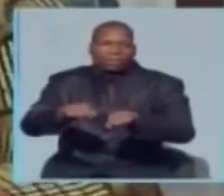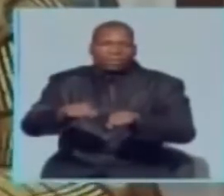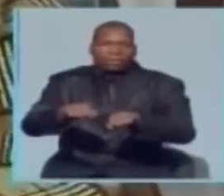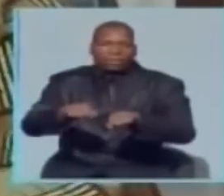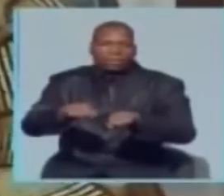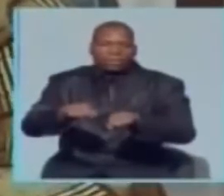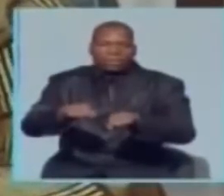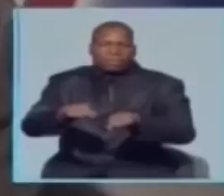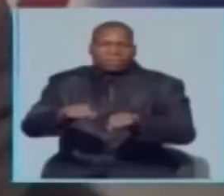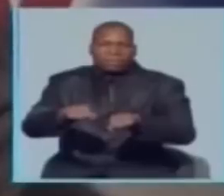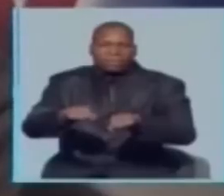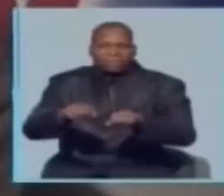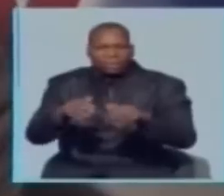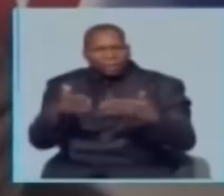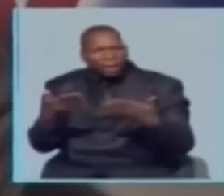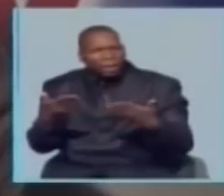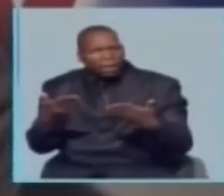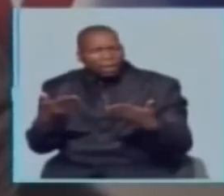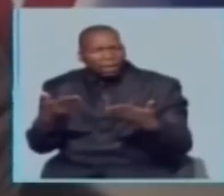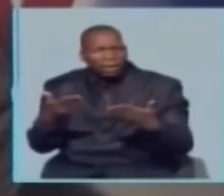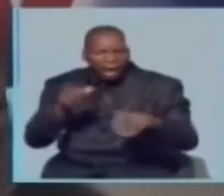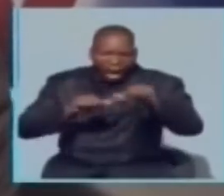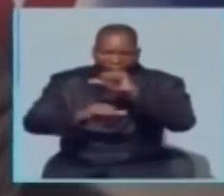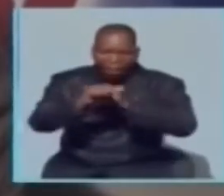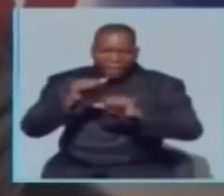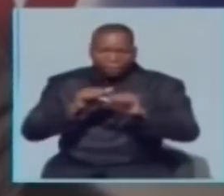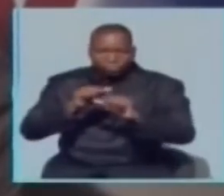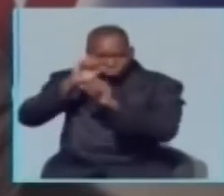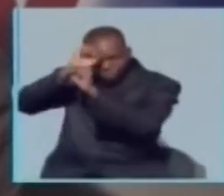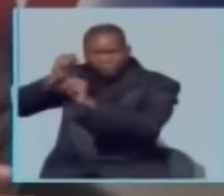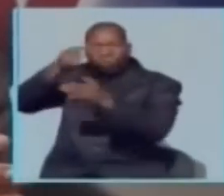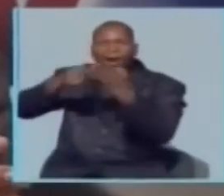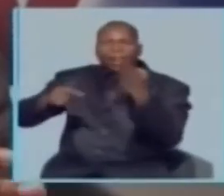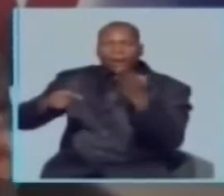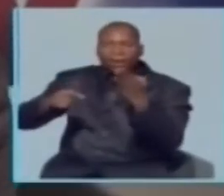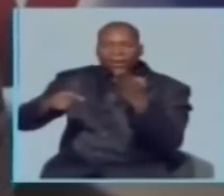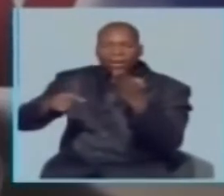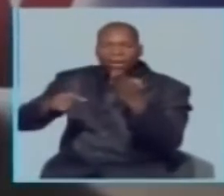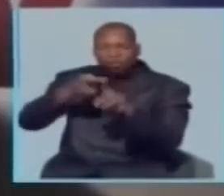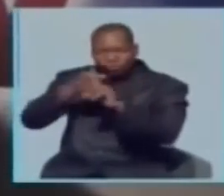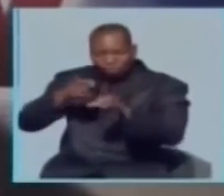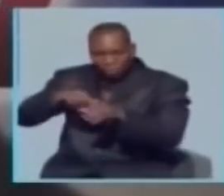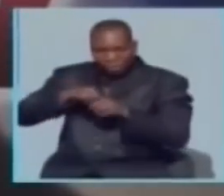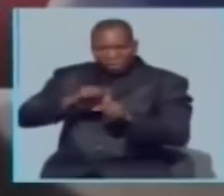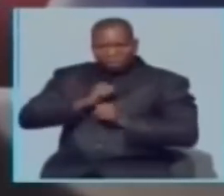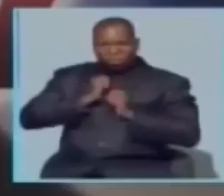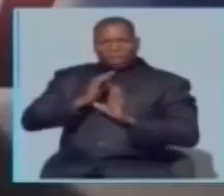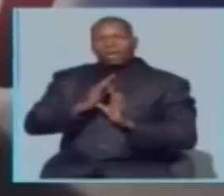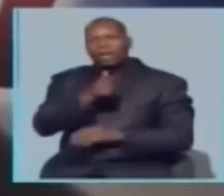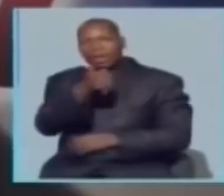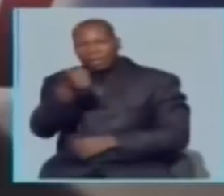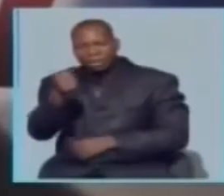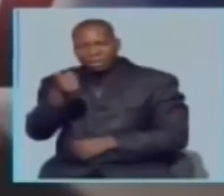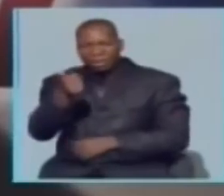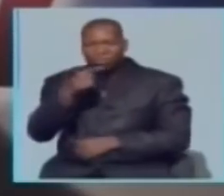of power supply. What about this, the suggestions that are coming from other stakeholders who may not necessarily be